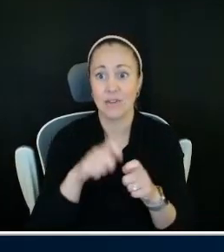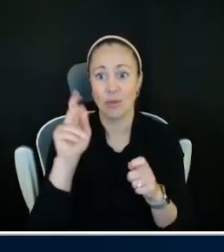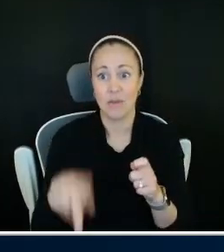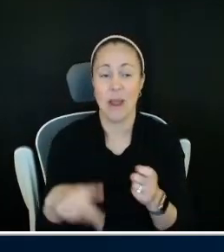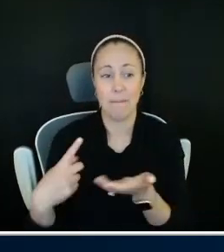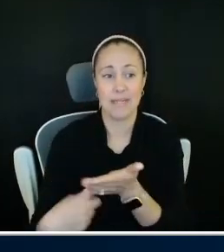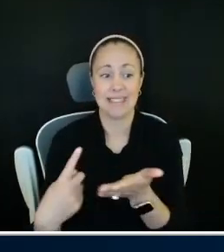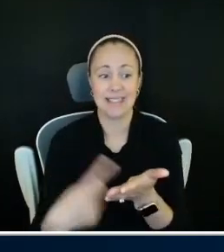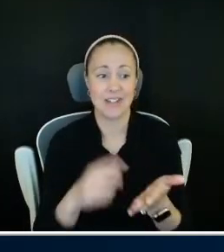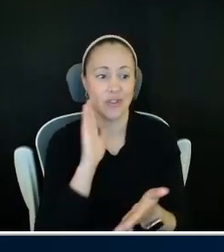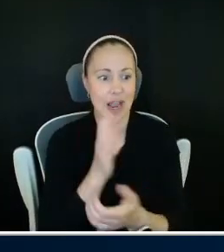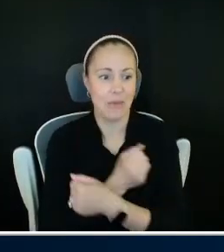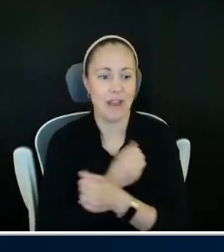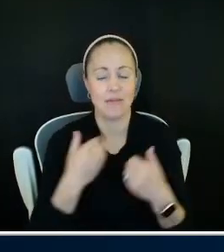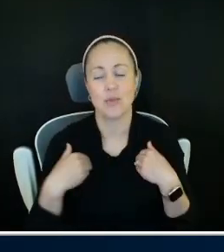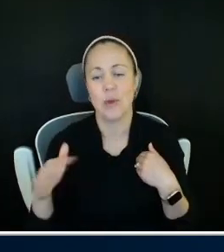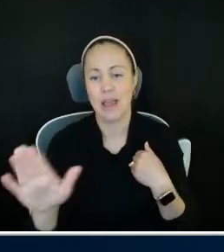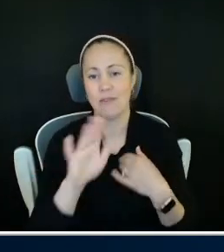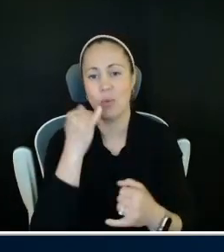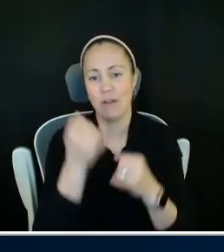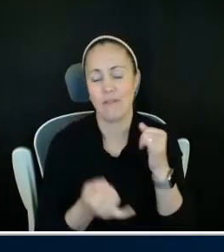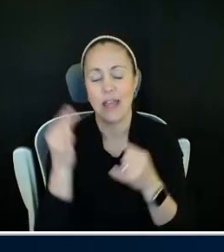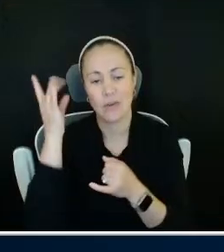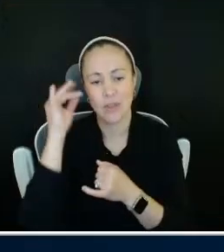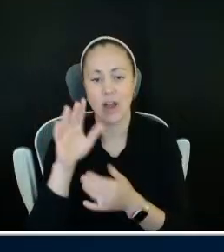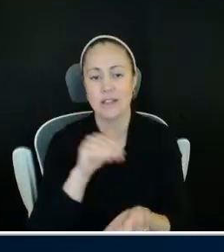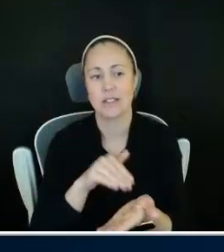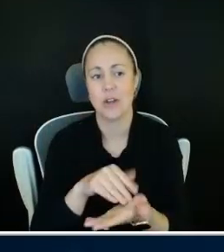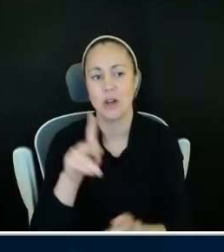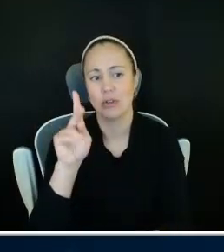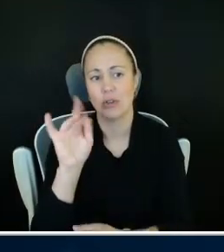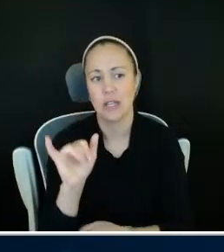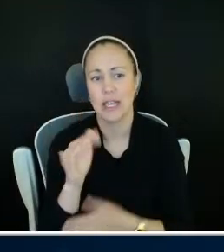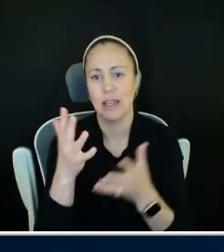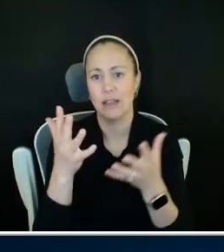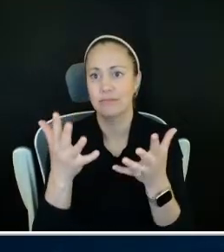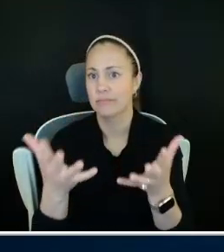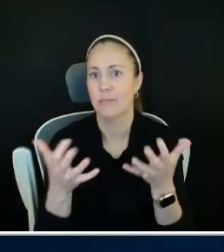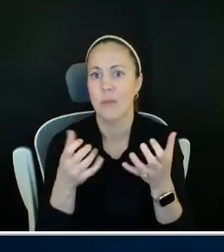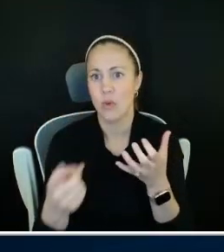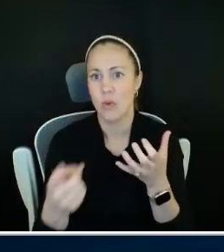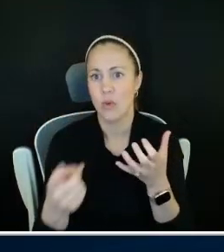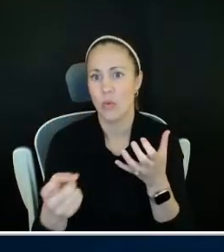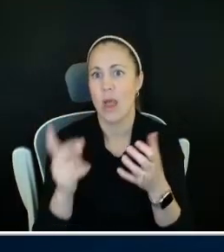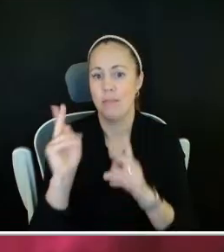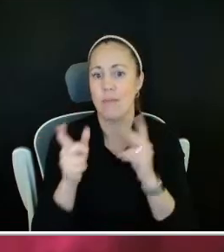get today's takeaways. Dr. Key, what do you want our viewers to take away most from this discussion?